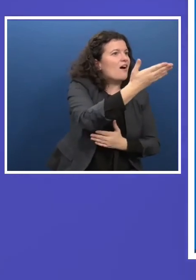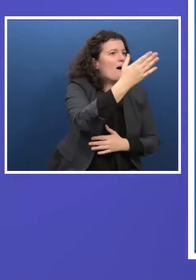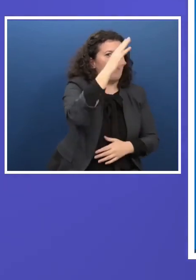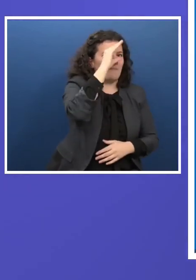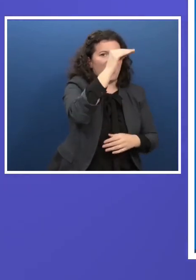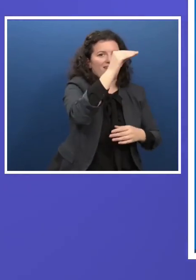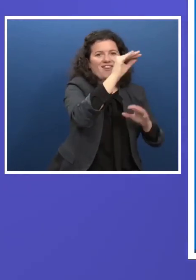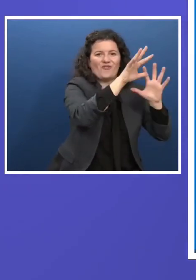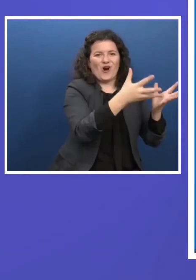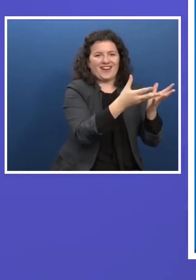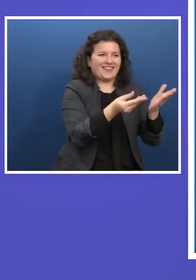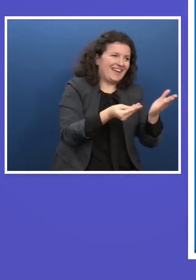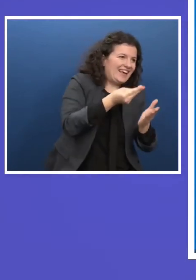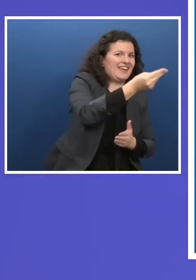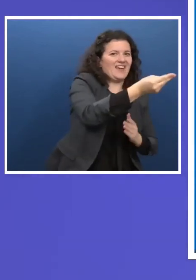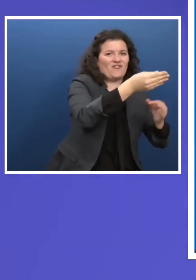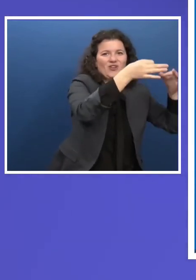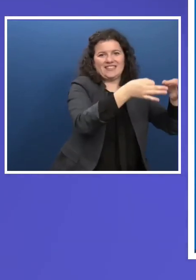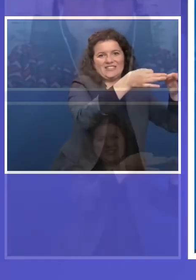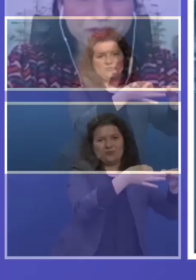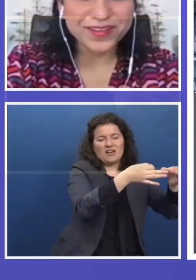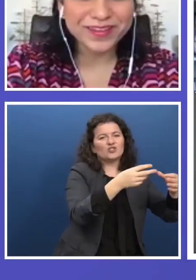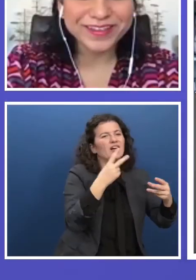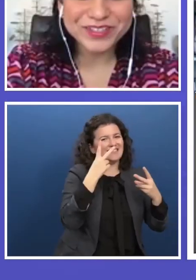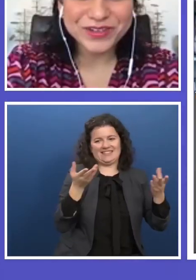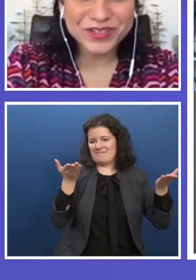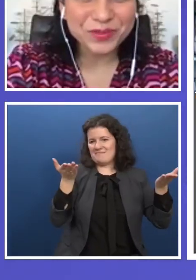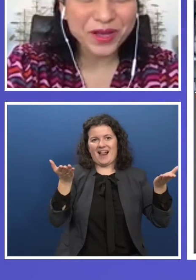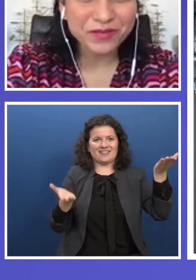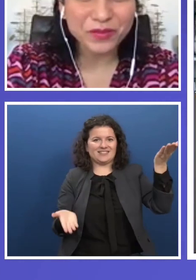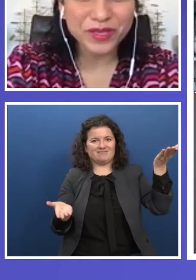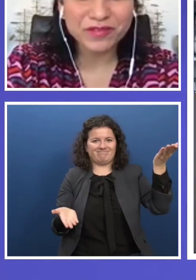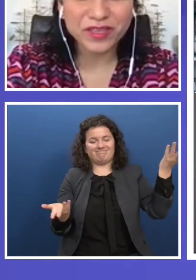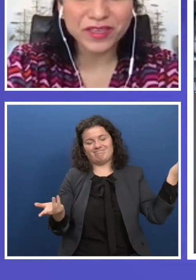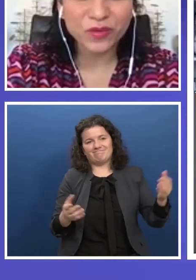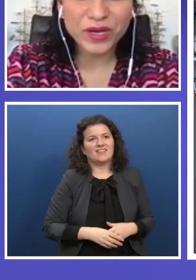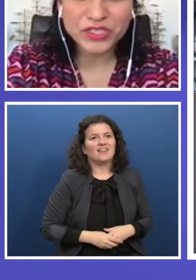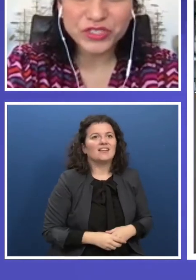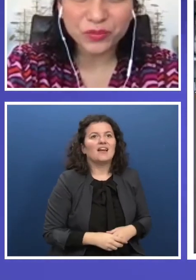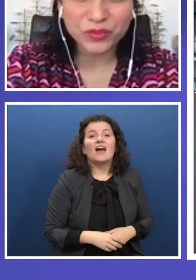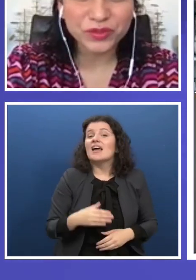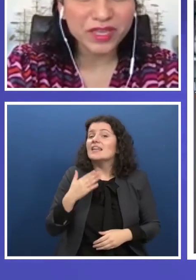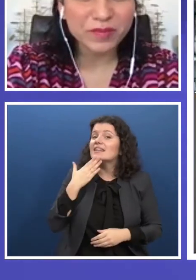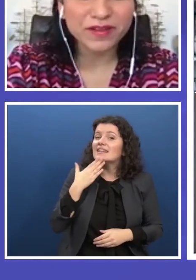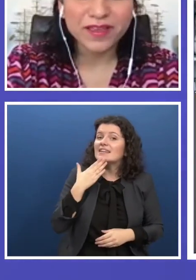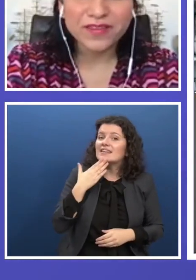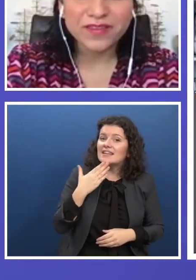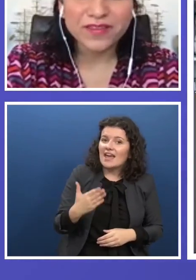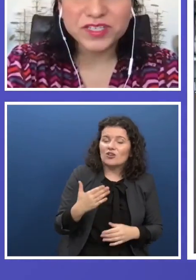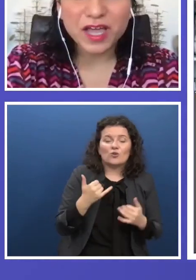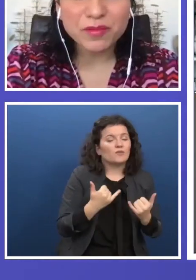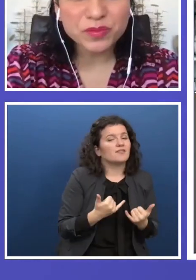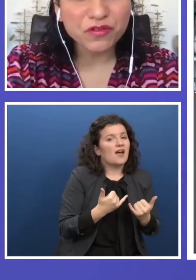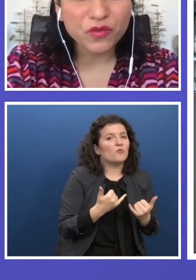exists. Thank you, Miriam. Very powerful example. And I think I'd like to turn it to Pavi. We have a question that really came in